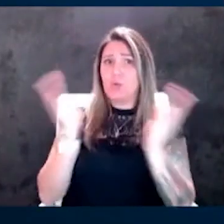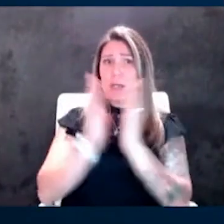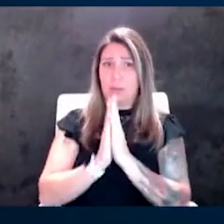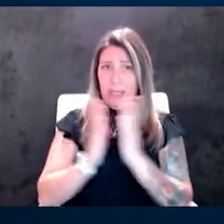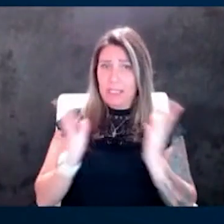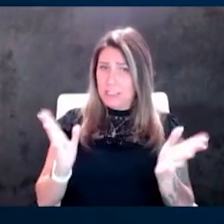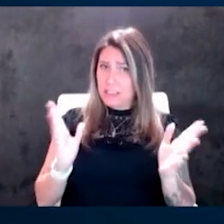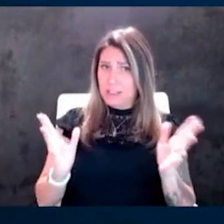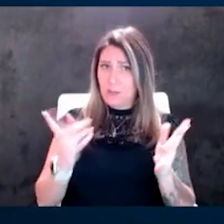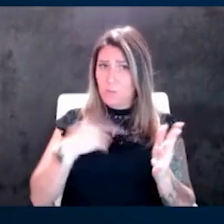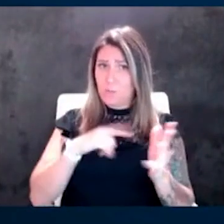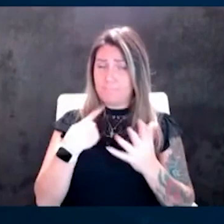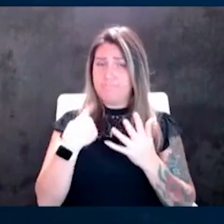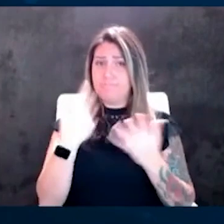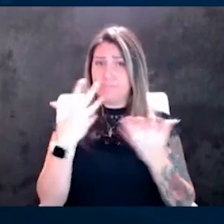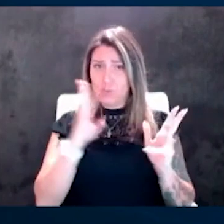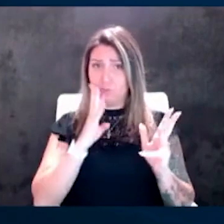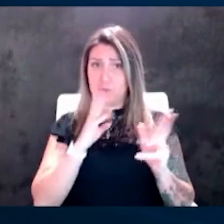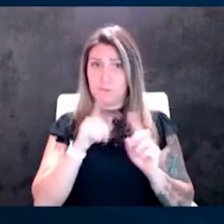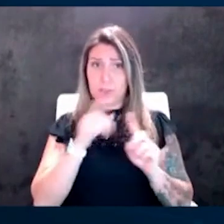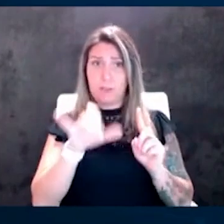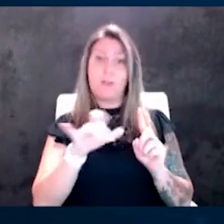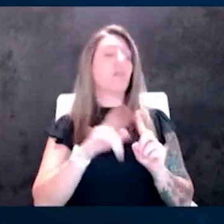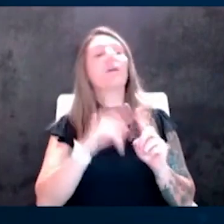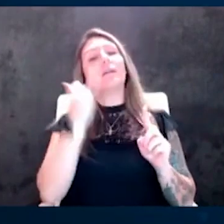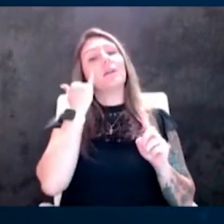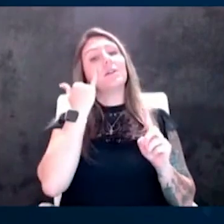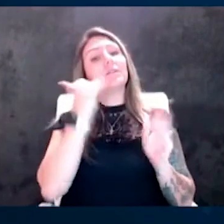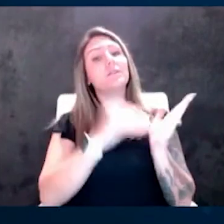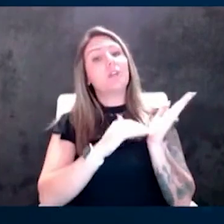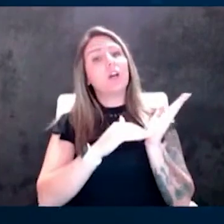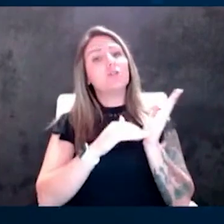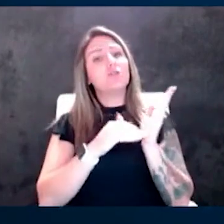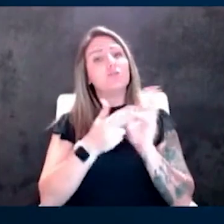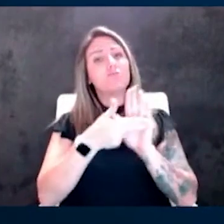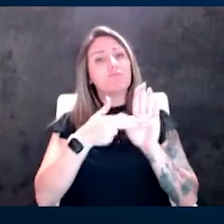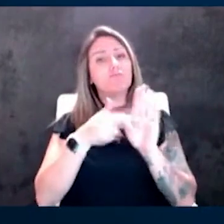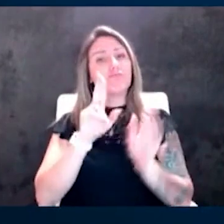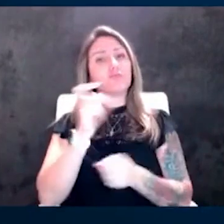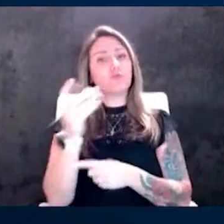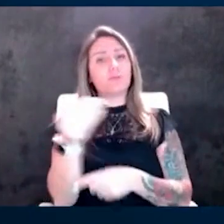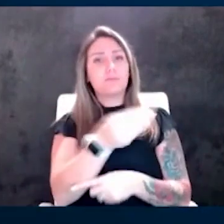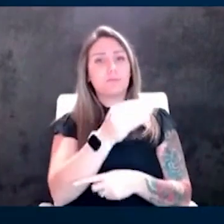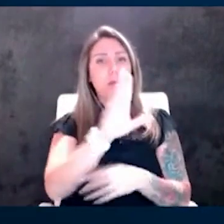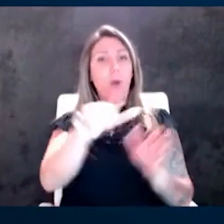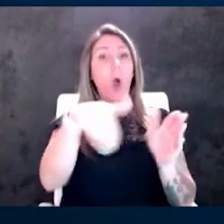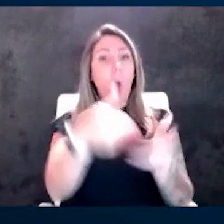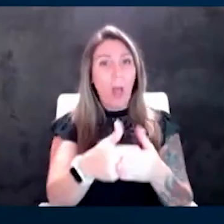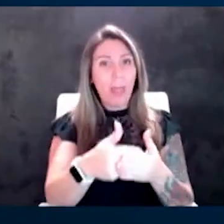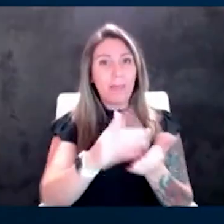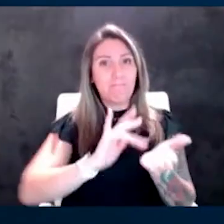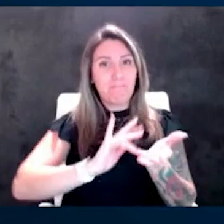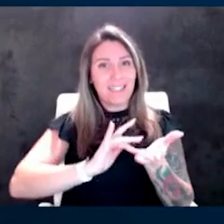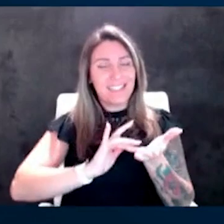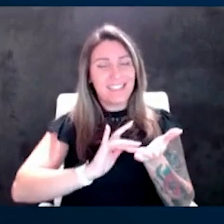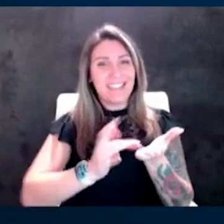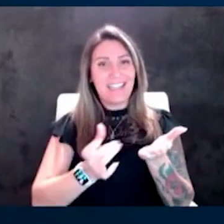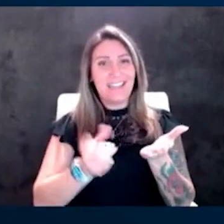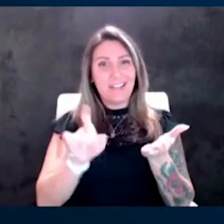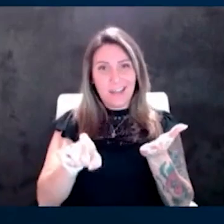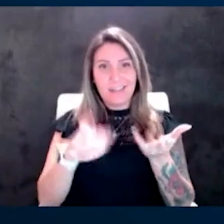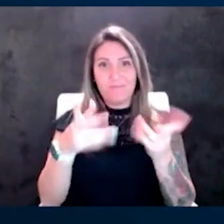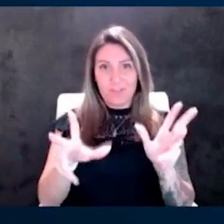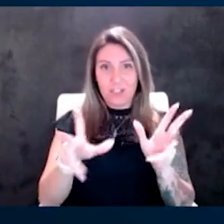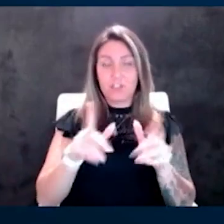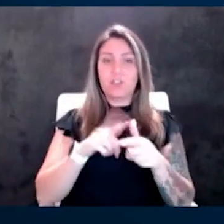You also talked about if your doctor does prescribe an antibiotic, take the whole course as it's prescribed. And again, also do not use